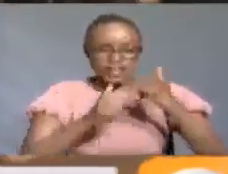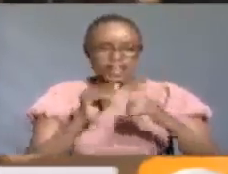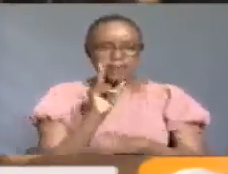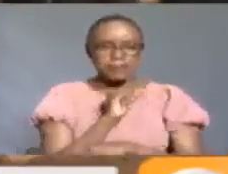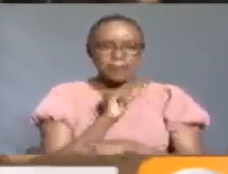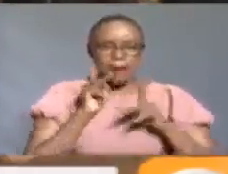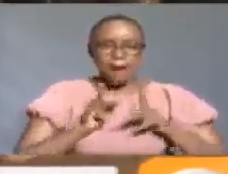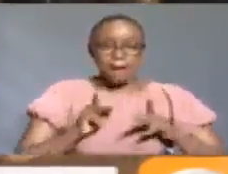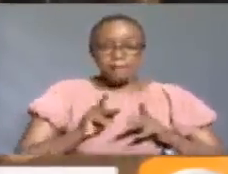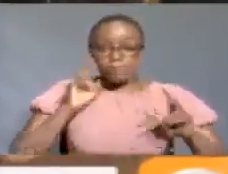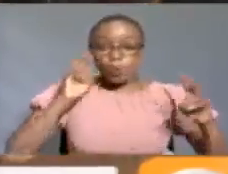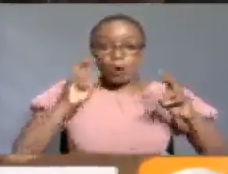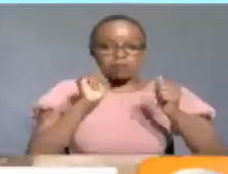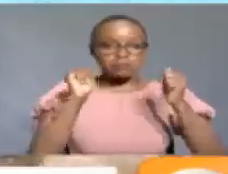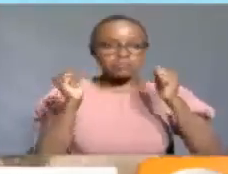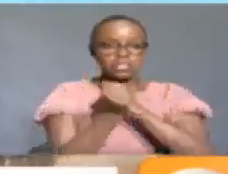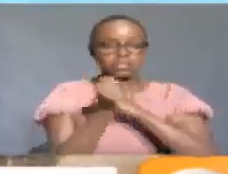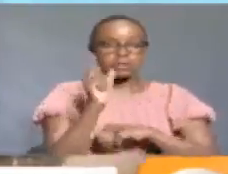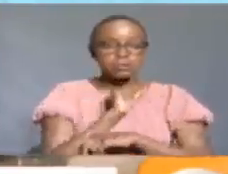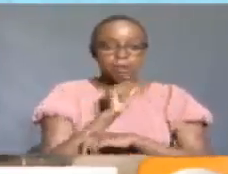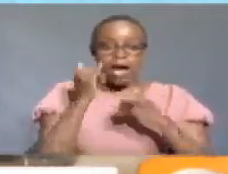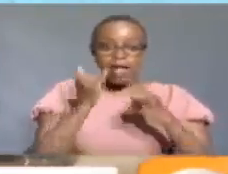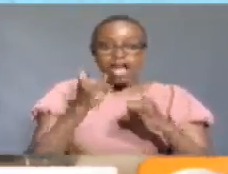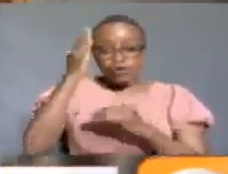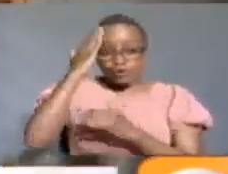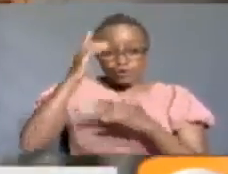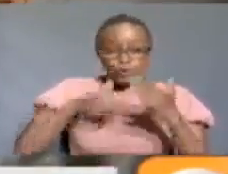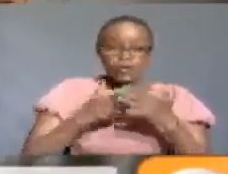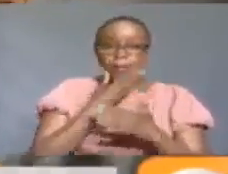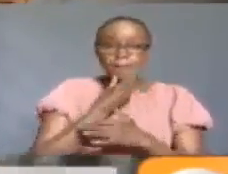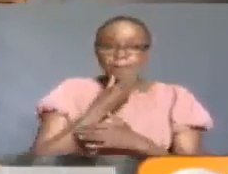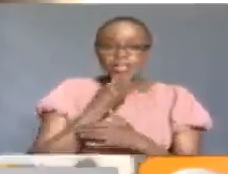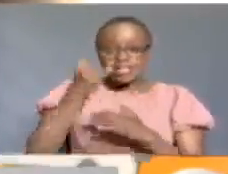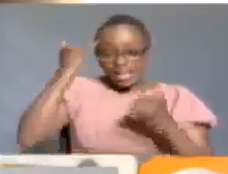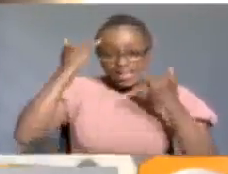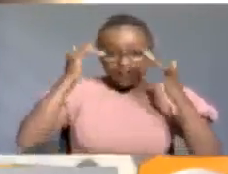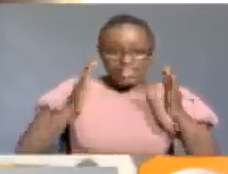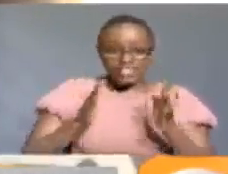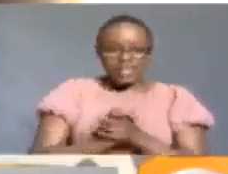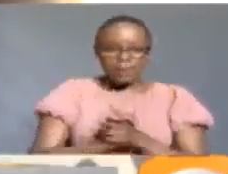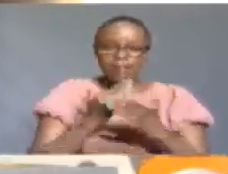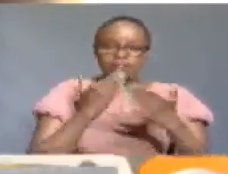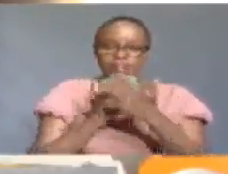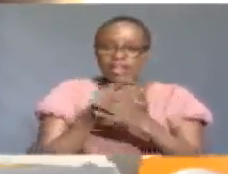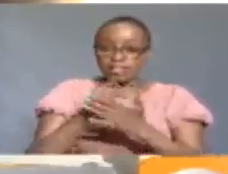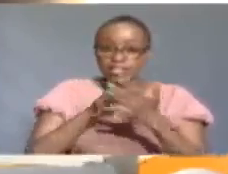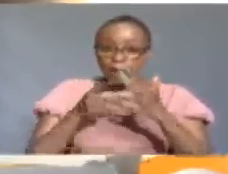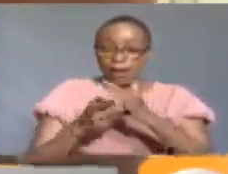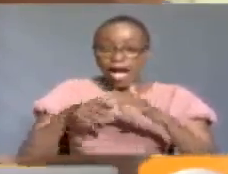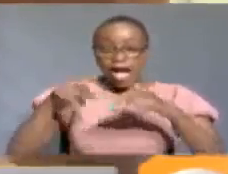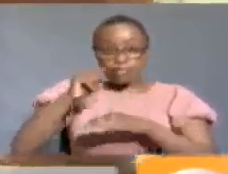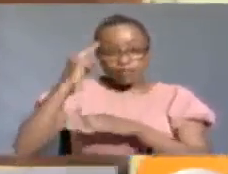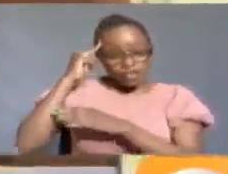the people's perception changed. He is now popularly known as Mr. Inventor. Namshukuru sana kwa hii project vile